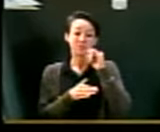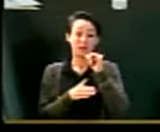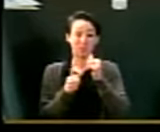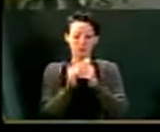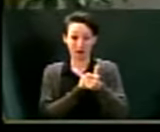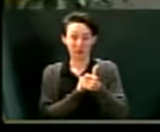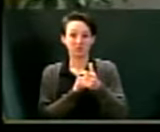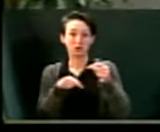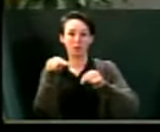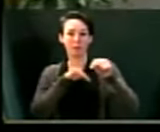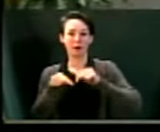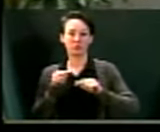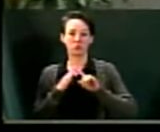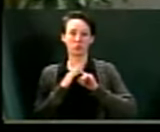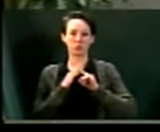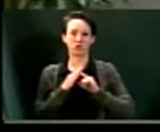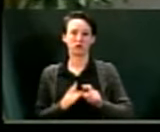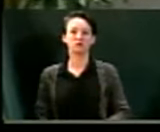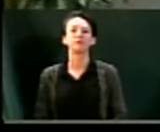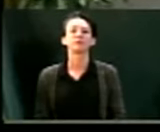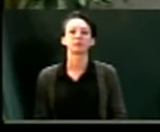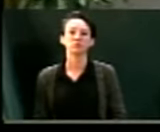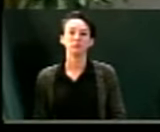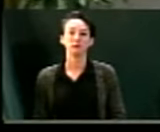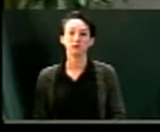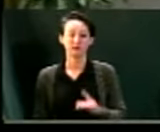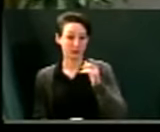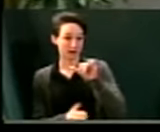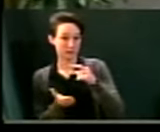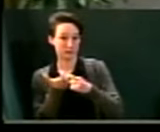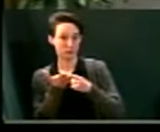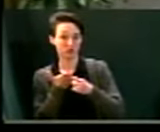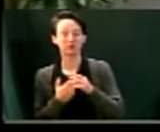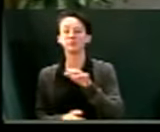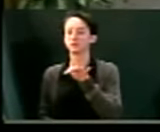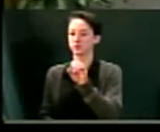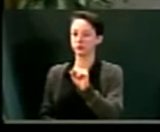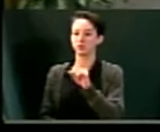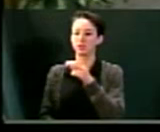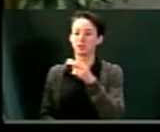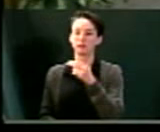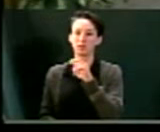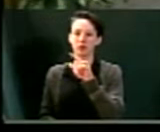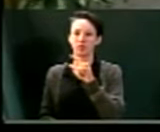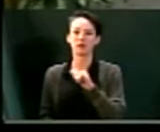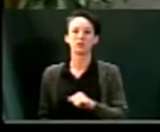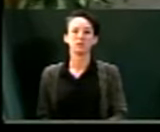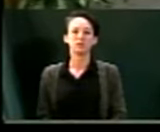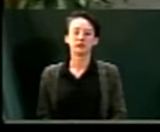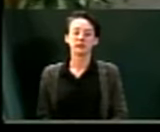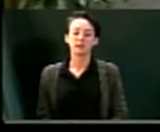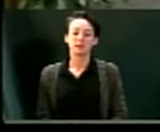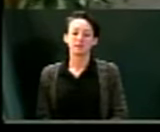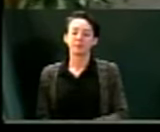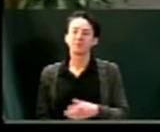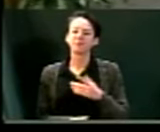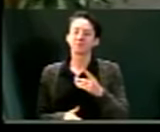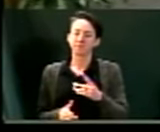any discussion on that? Yes, Ms. Hill. Just as a matter of procedure, Mr. Dupler,